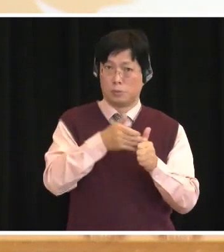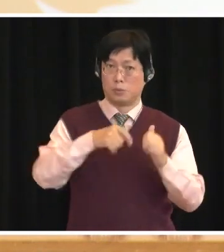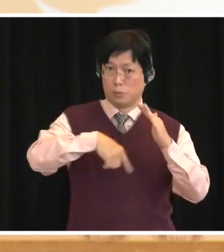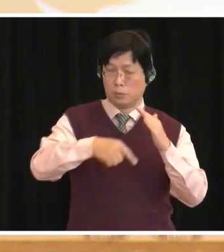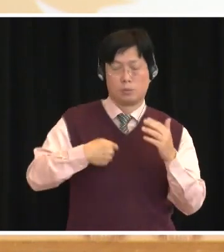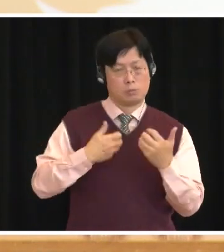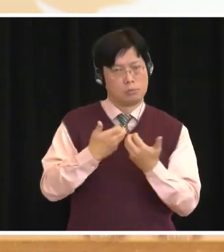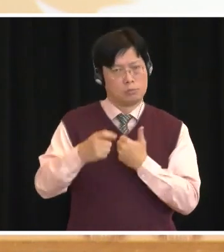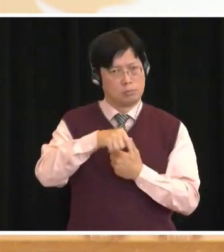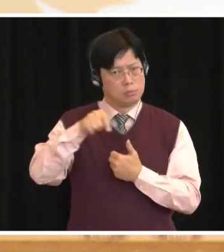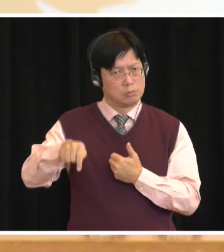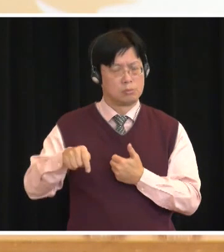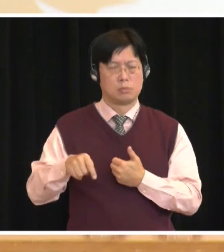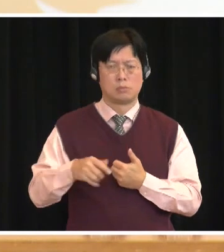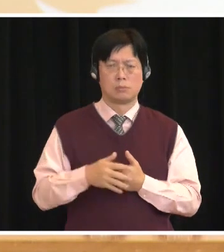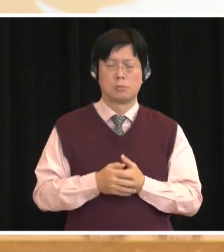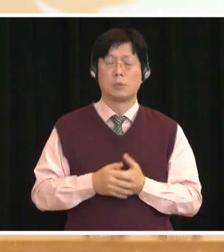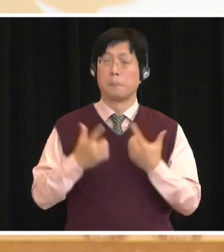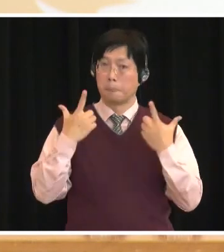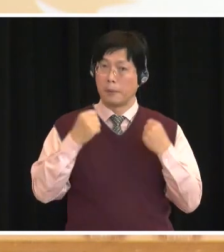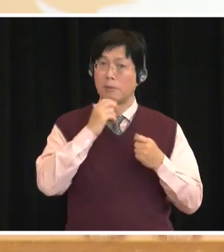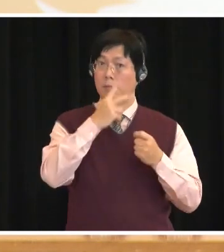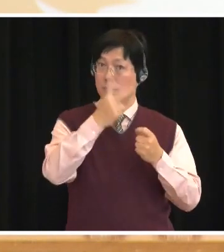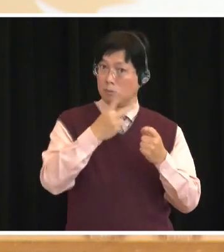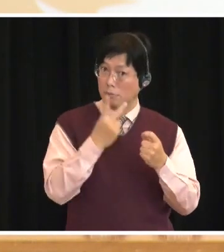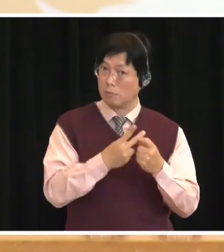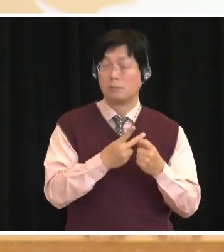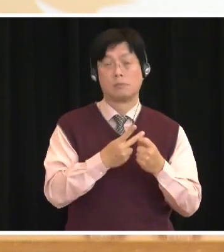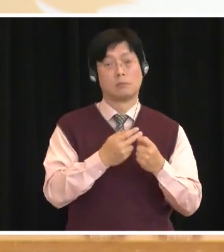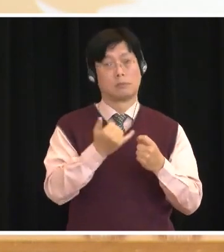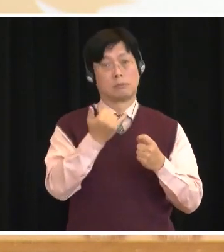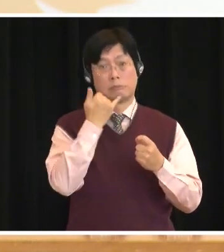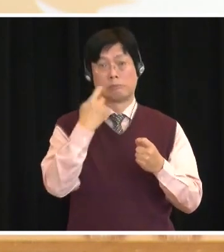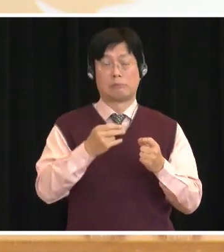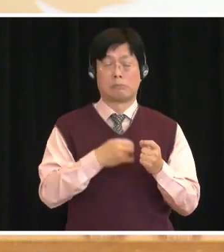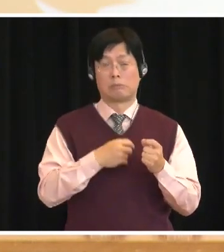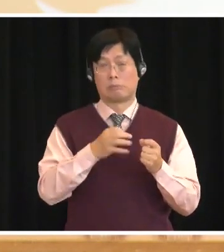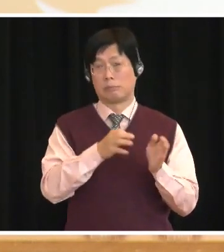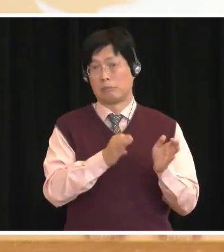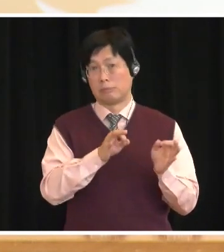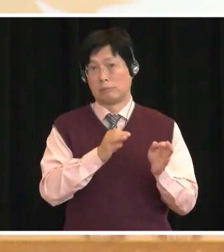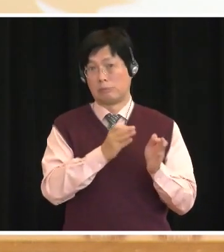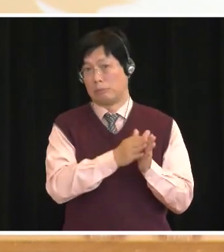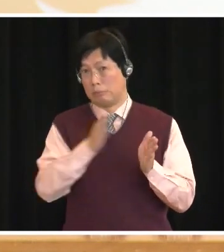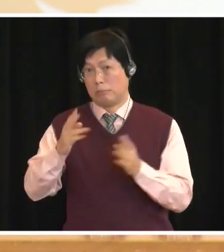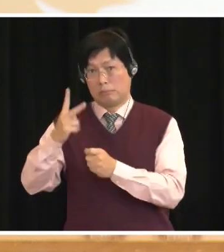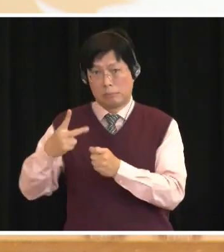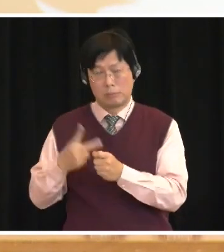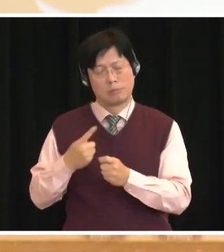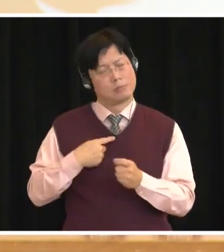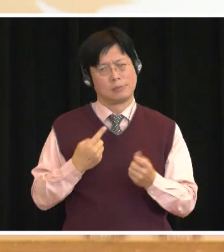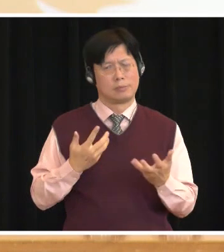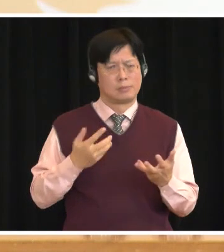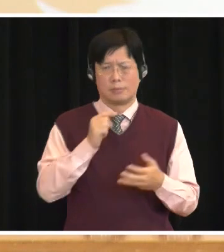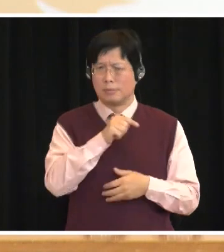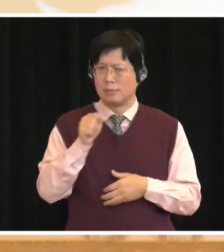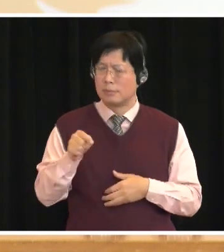2 years. The overall maximum is 3 years, and it will end at least at